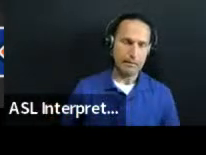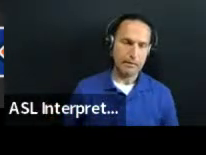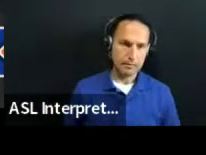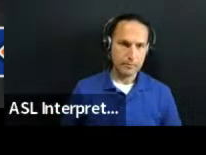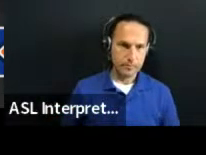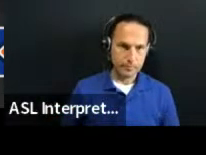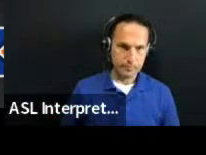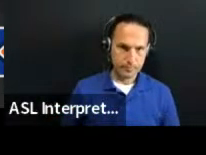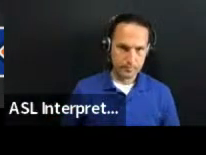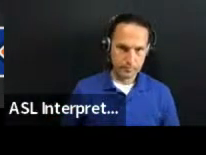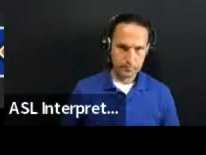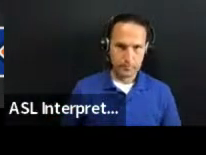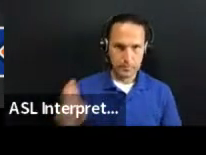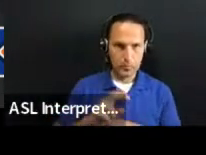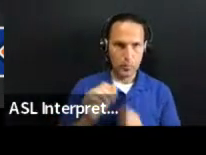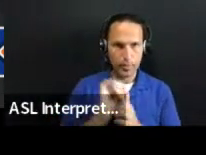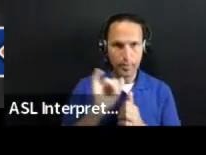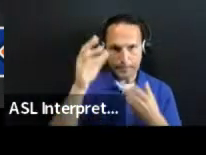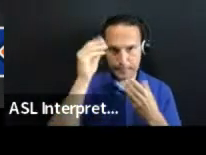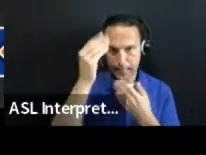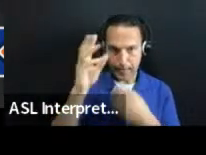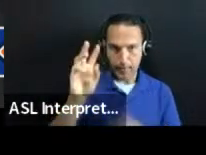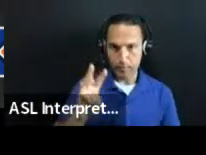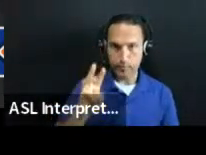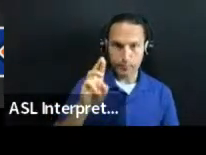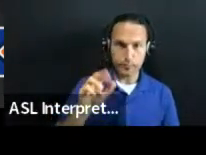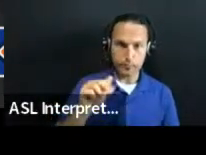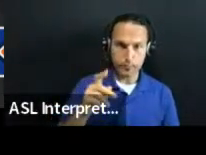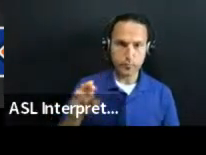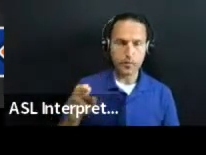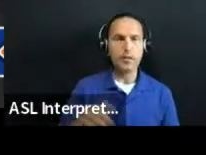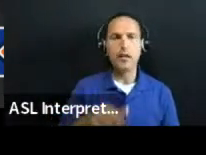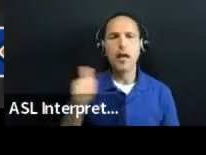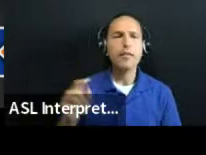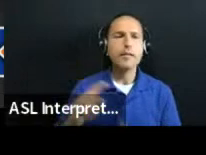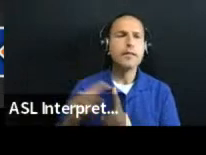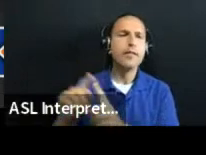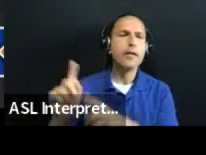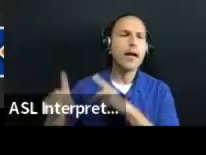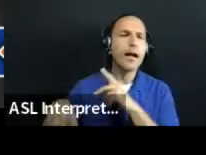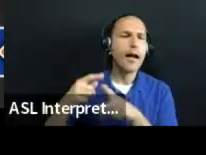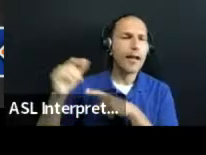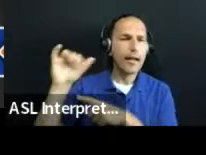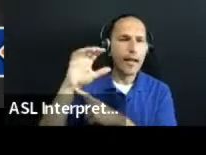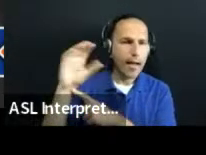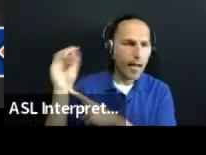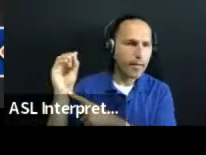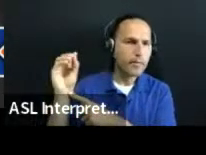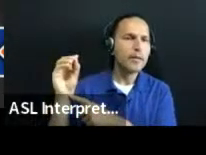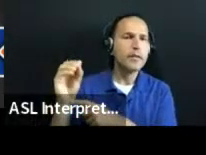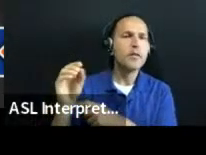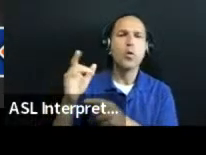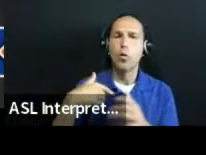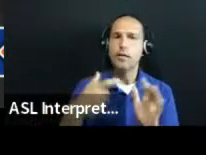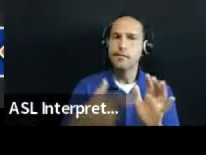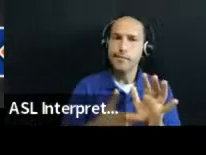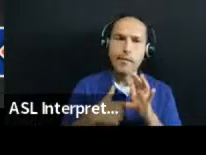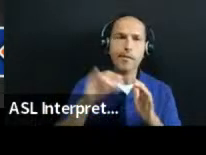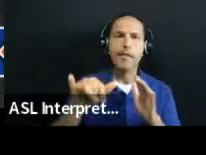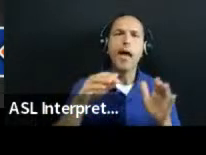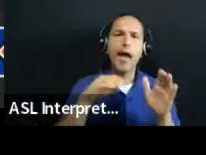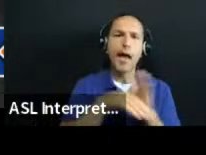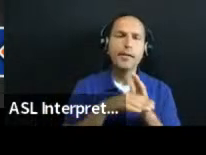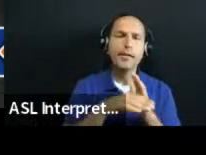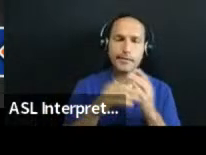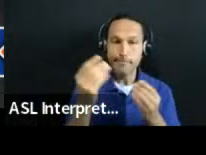we've done that with Data Wrapper, and we continue to do that with vendors like Tableau and Esri by just demanding access and letting